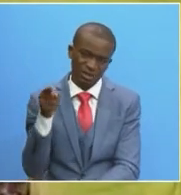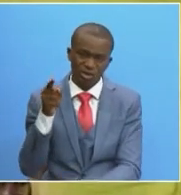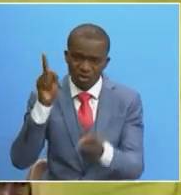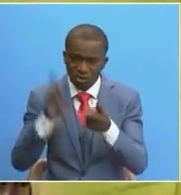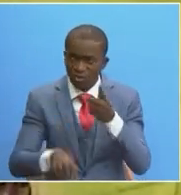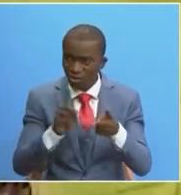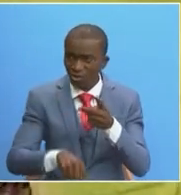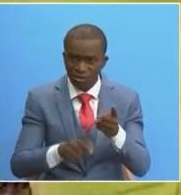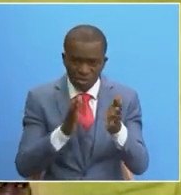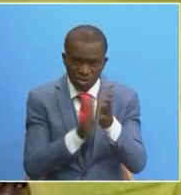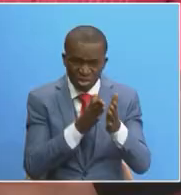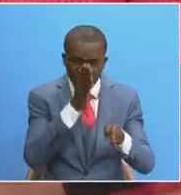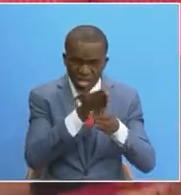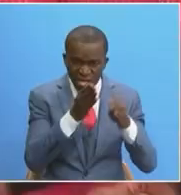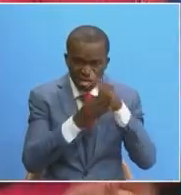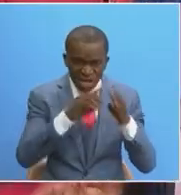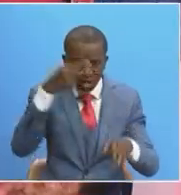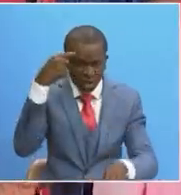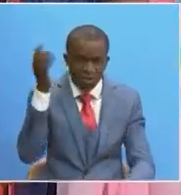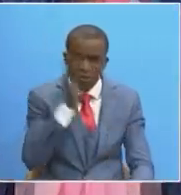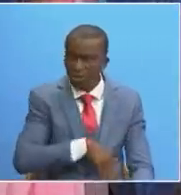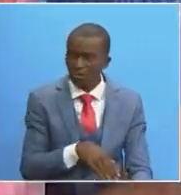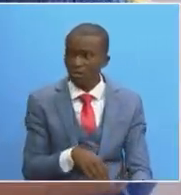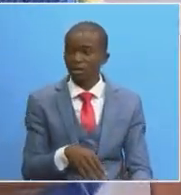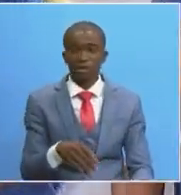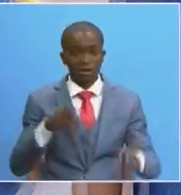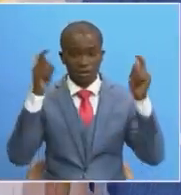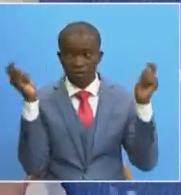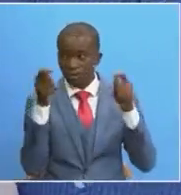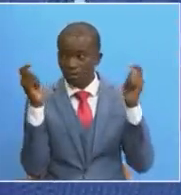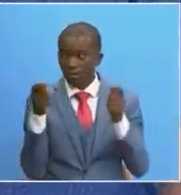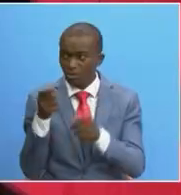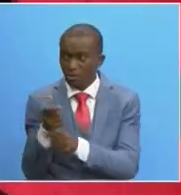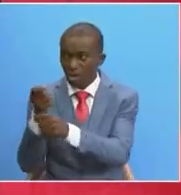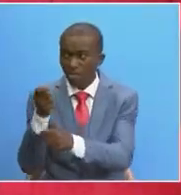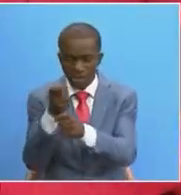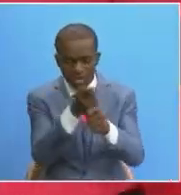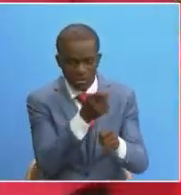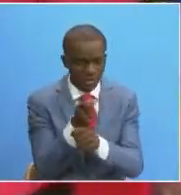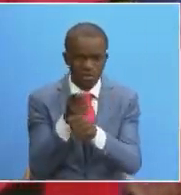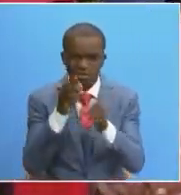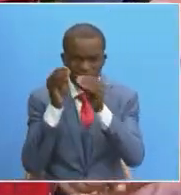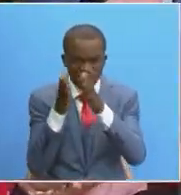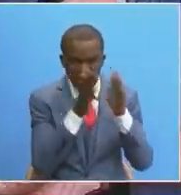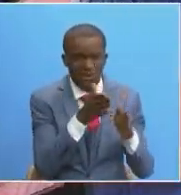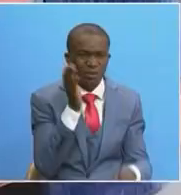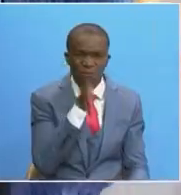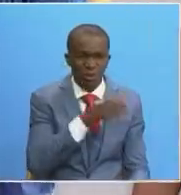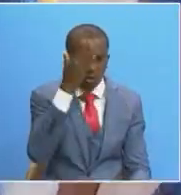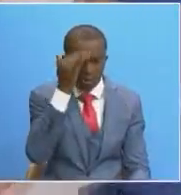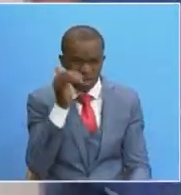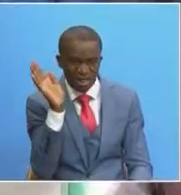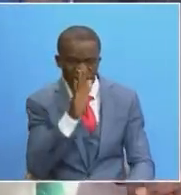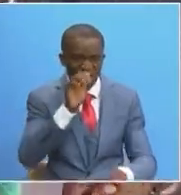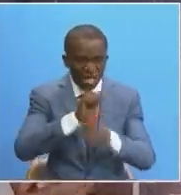quality education. The celebration included presentation of awards to outstanding teachers, recognizing